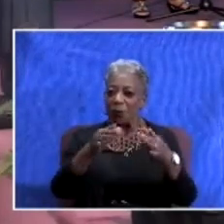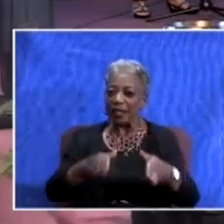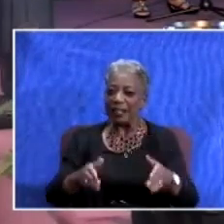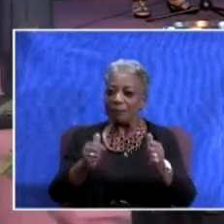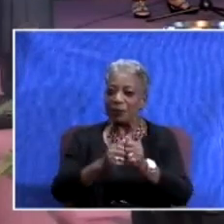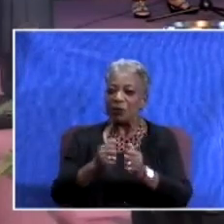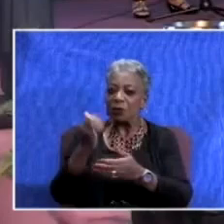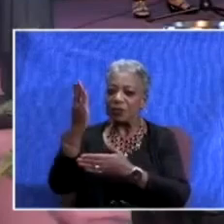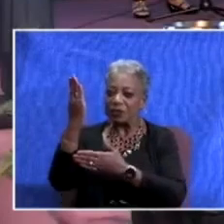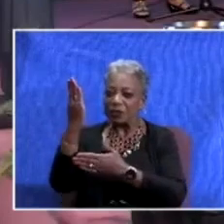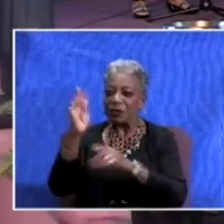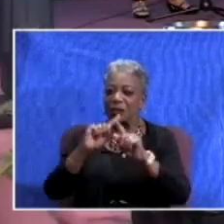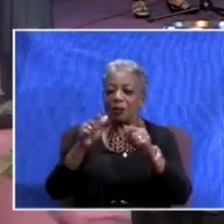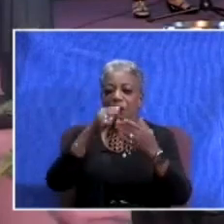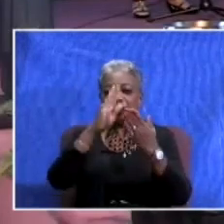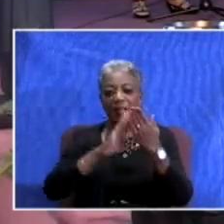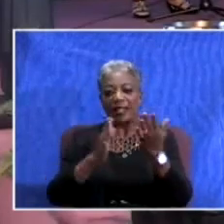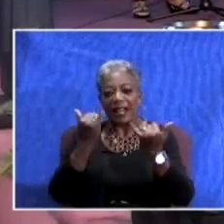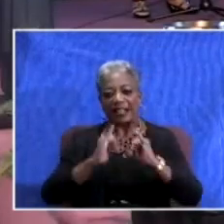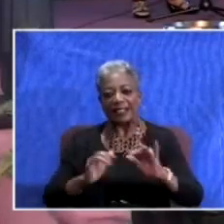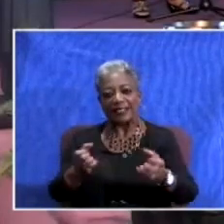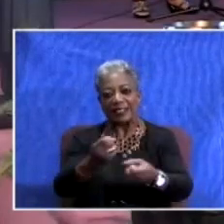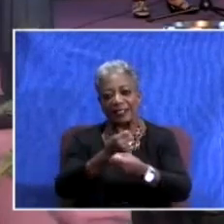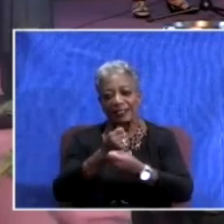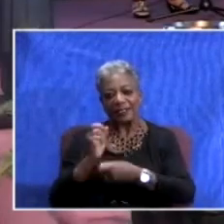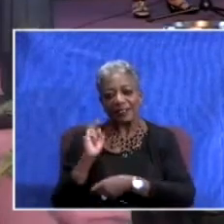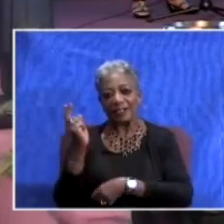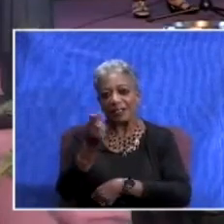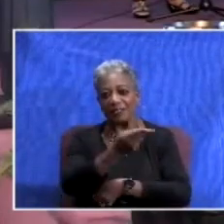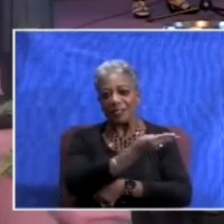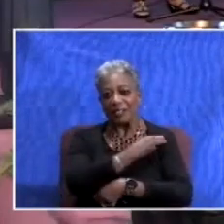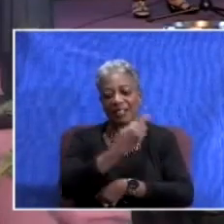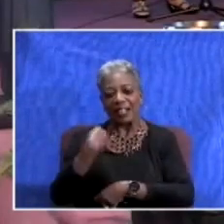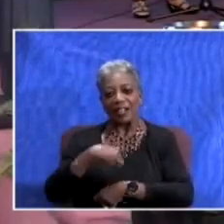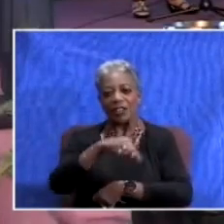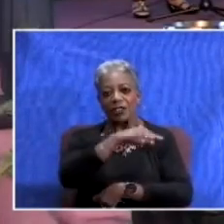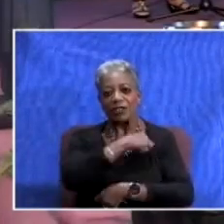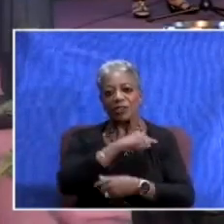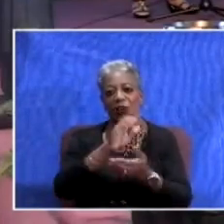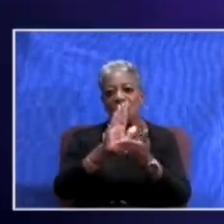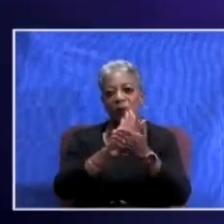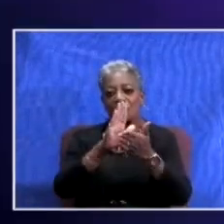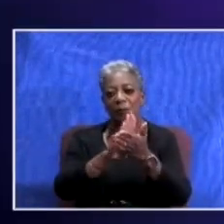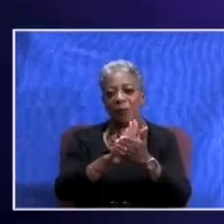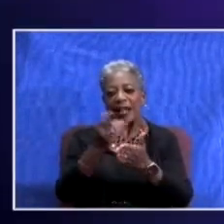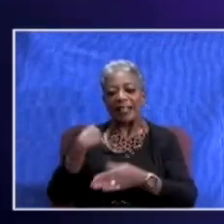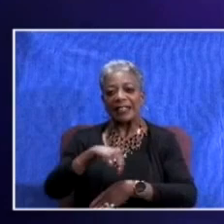we thank you, we praise you, we adore you. It's in your name we pray. Amen.